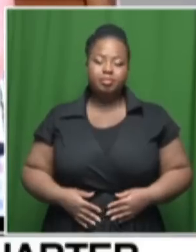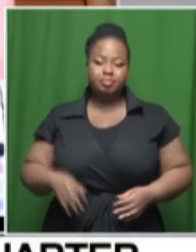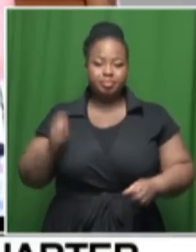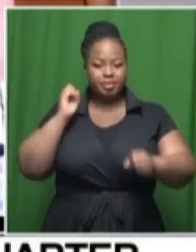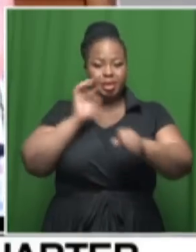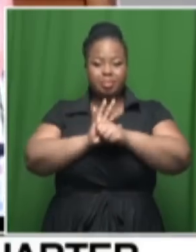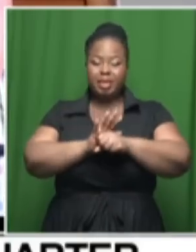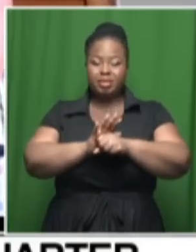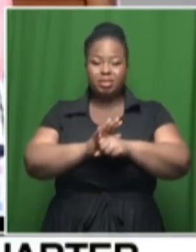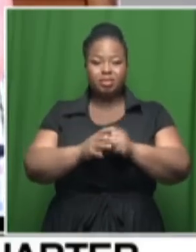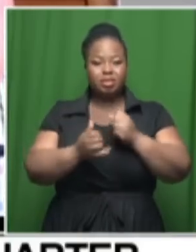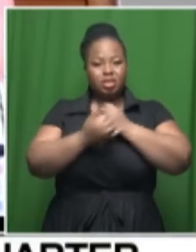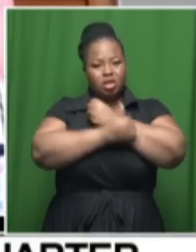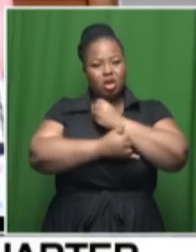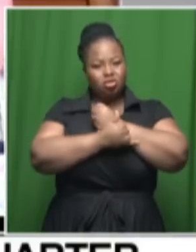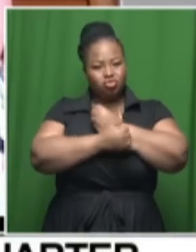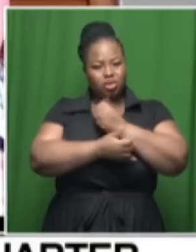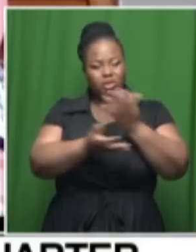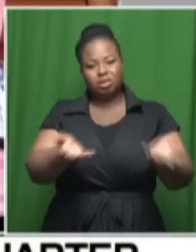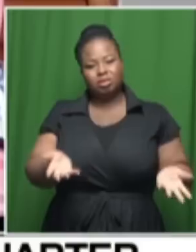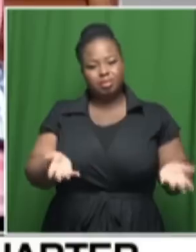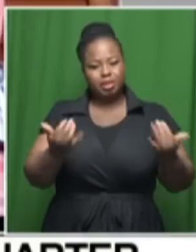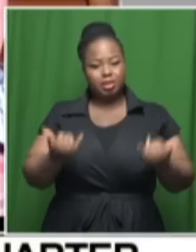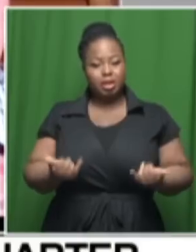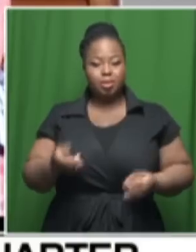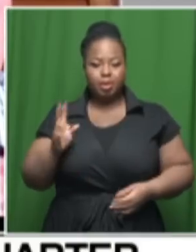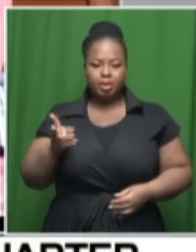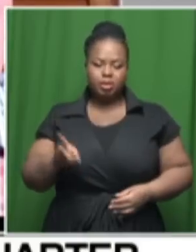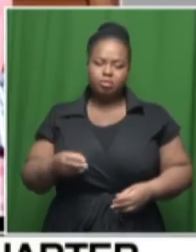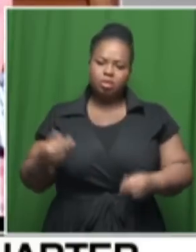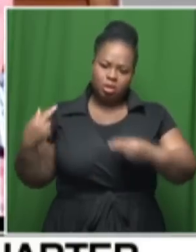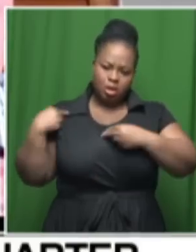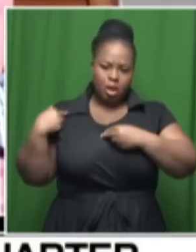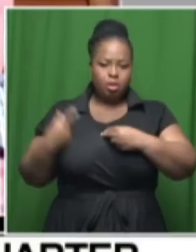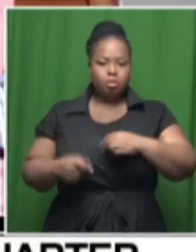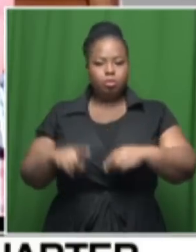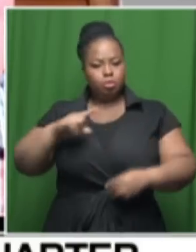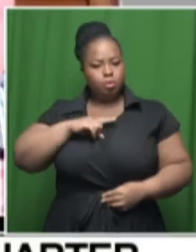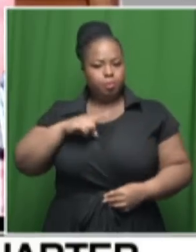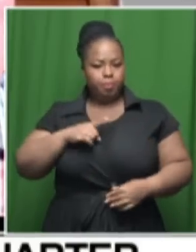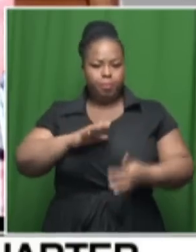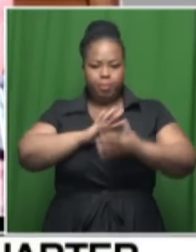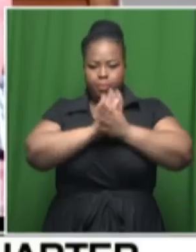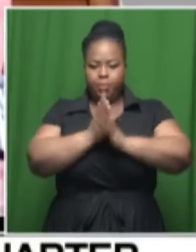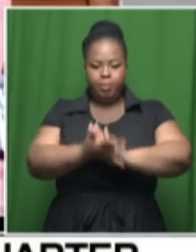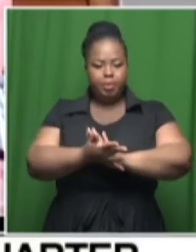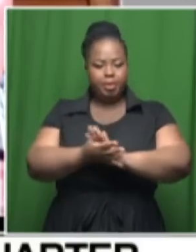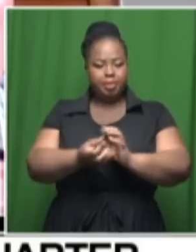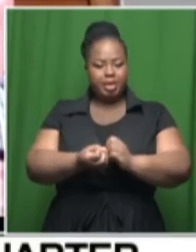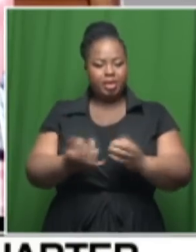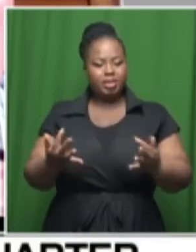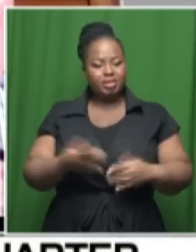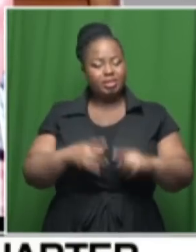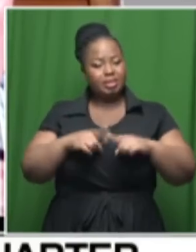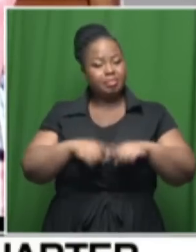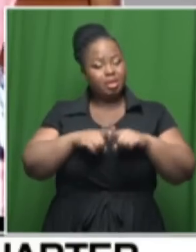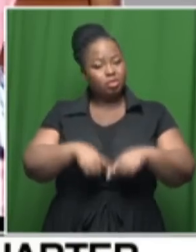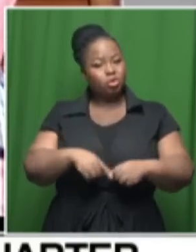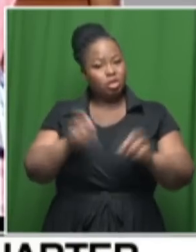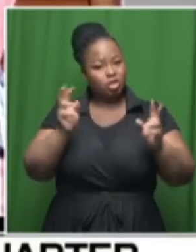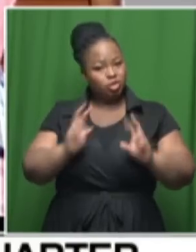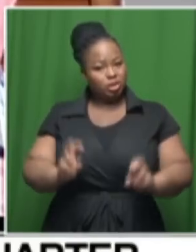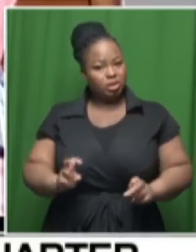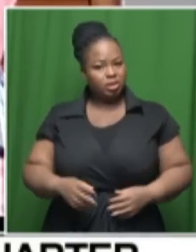impacted not just the country in general, but it is responsible for the great harm that it's doing on sectors that heavily depend on